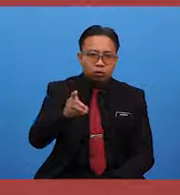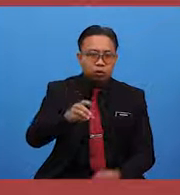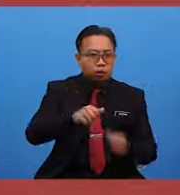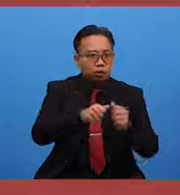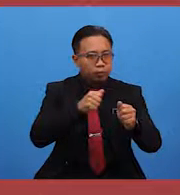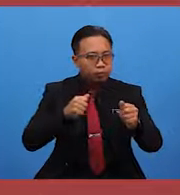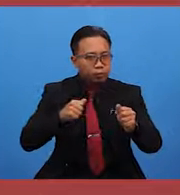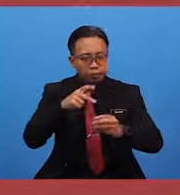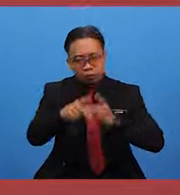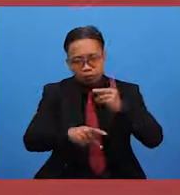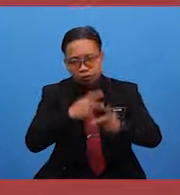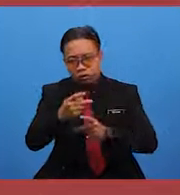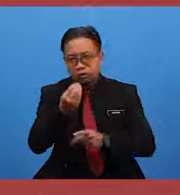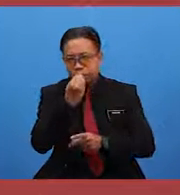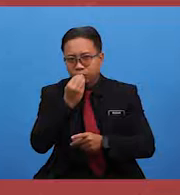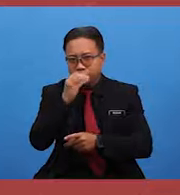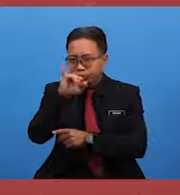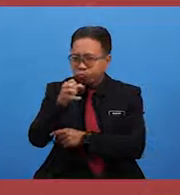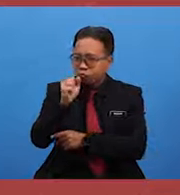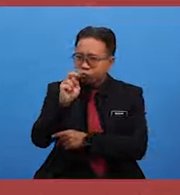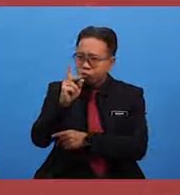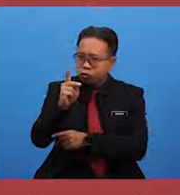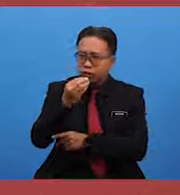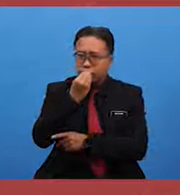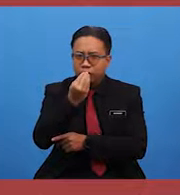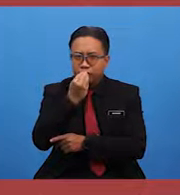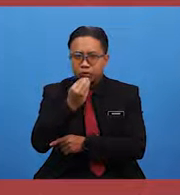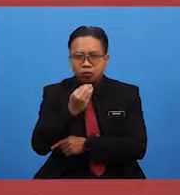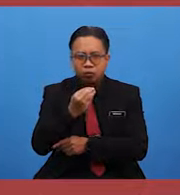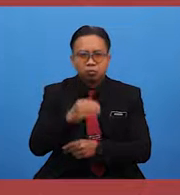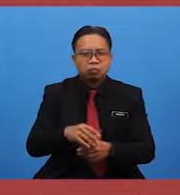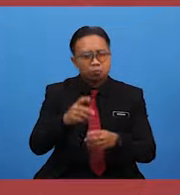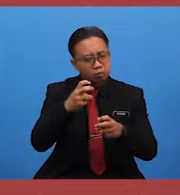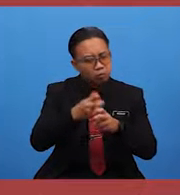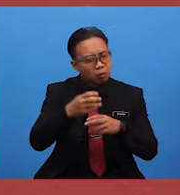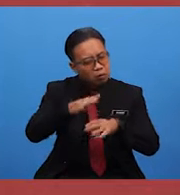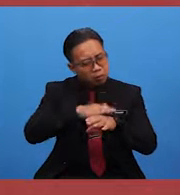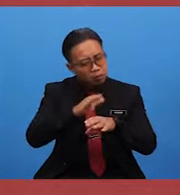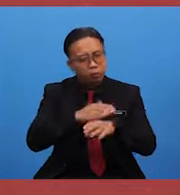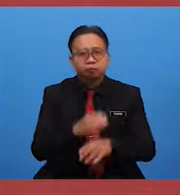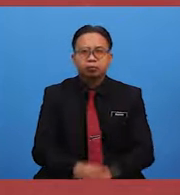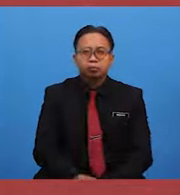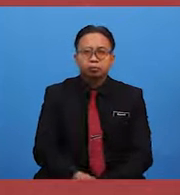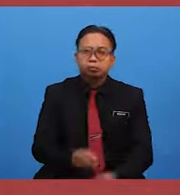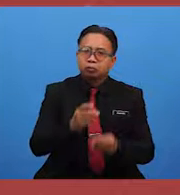processed foods, junk food, and spend so much time indoors. Get out of your room